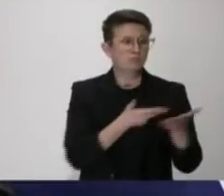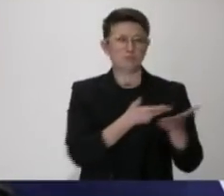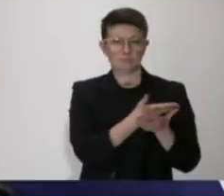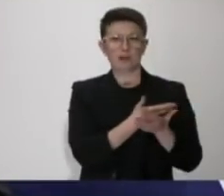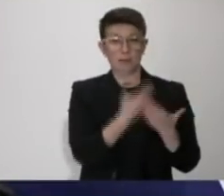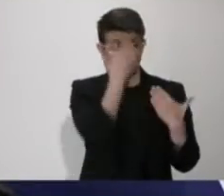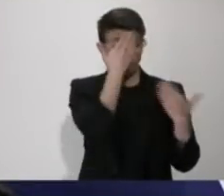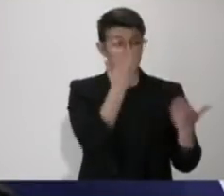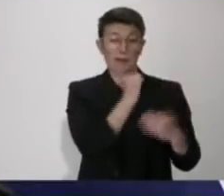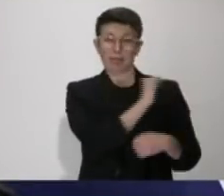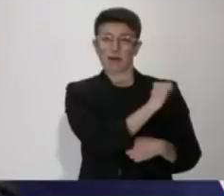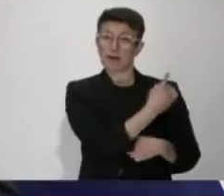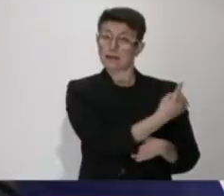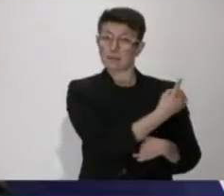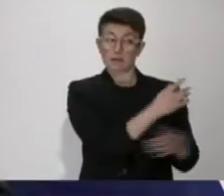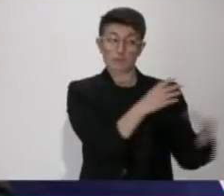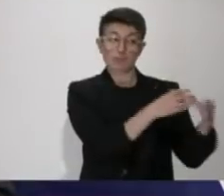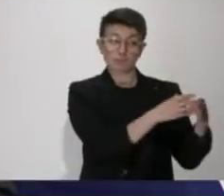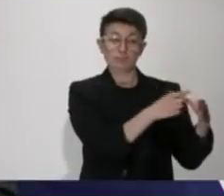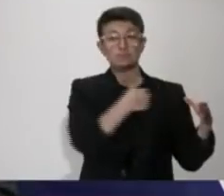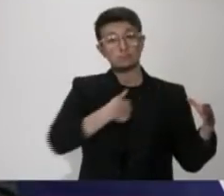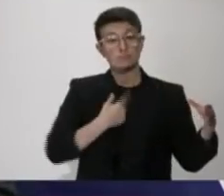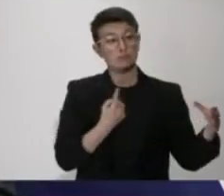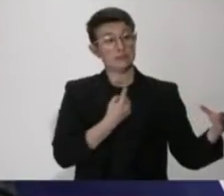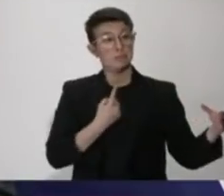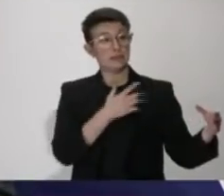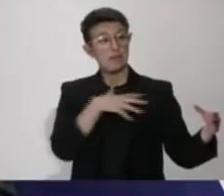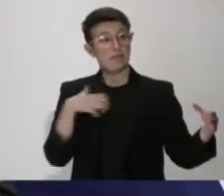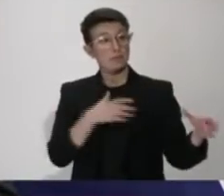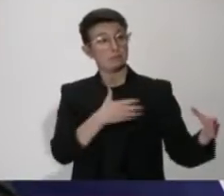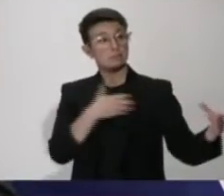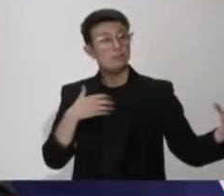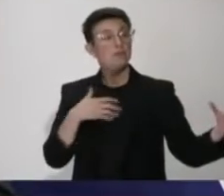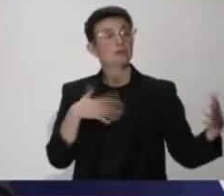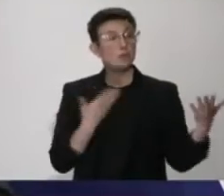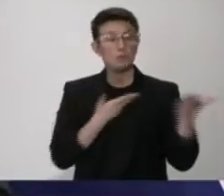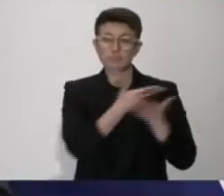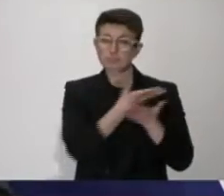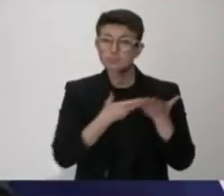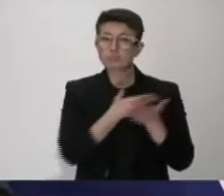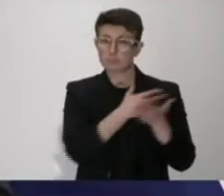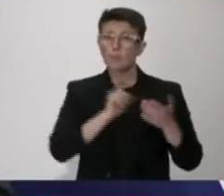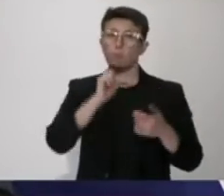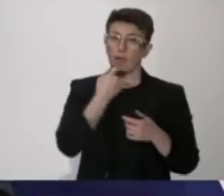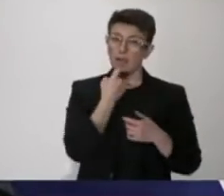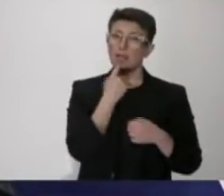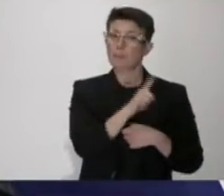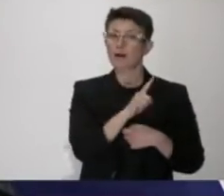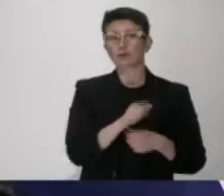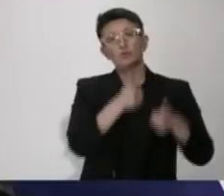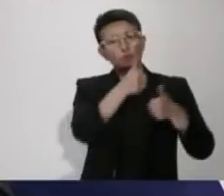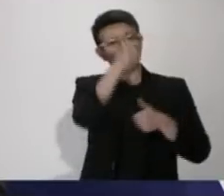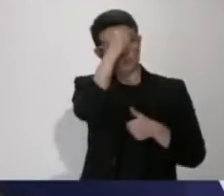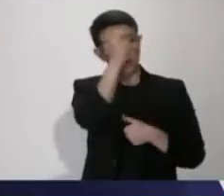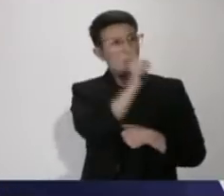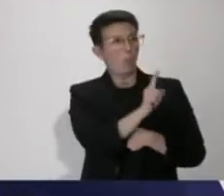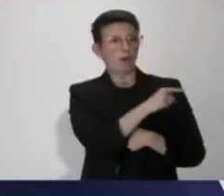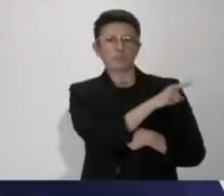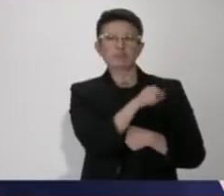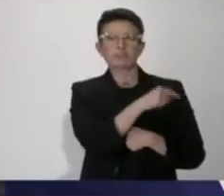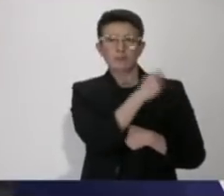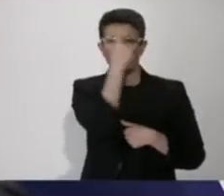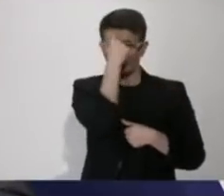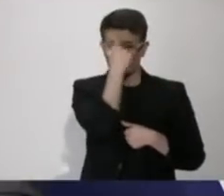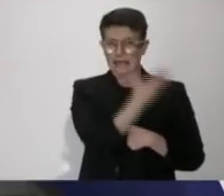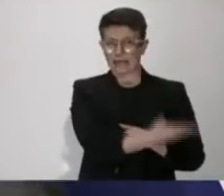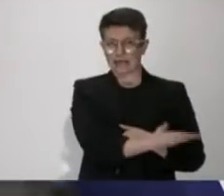and so it's good to be able to know that that's a pathway that they're looking at going down. Ultimately, obviously, all that